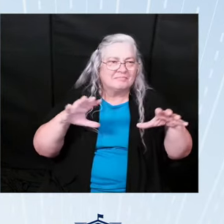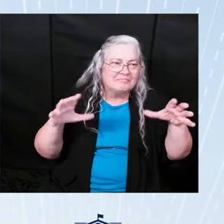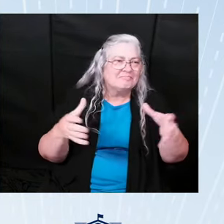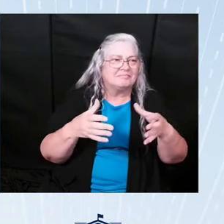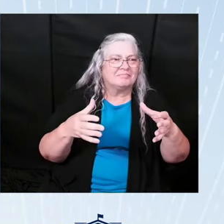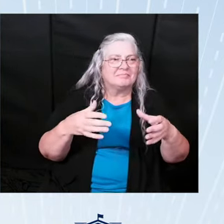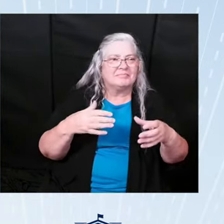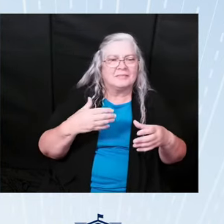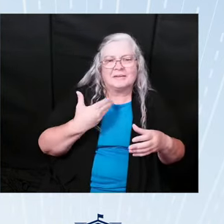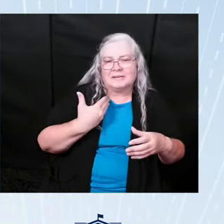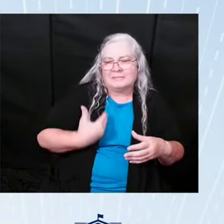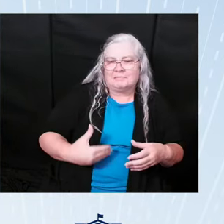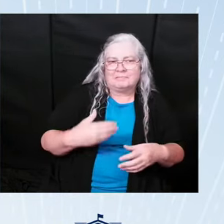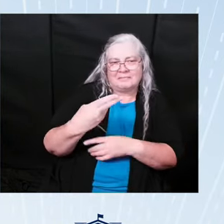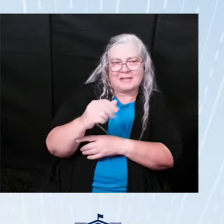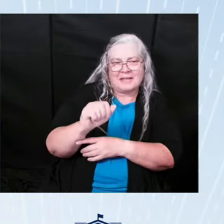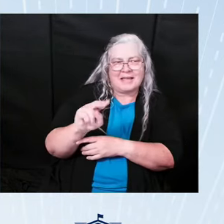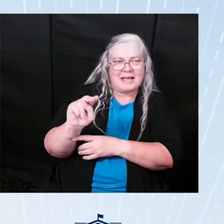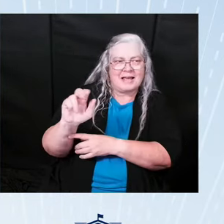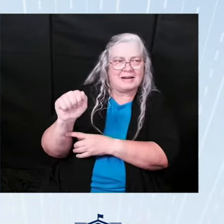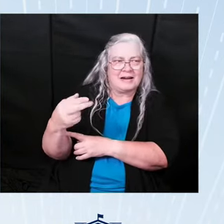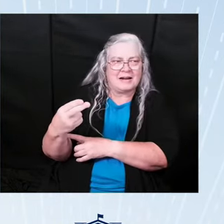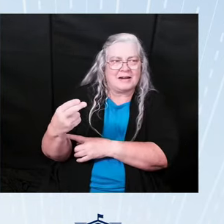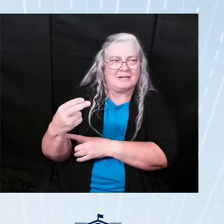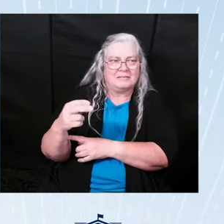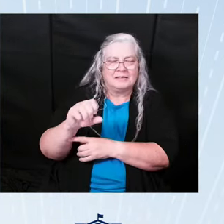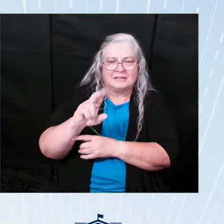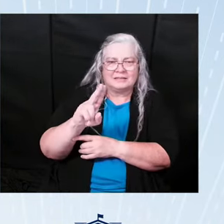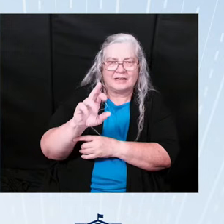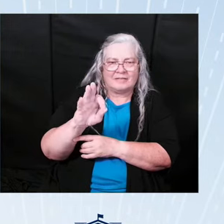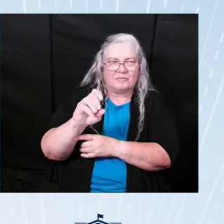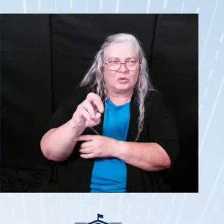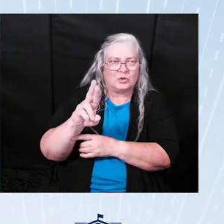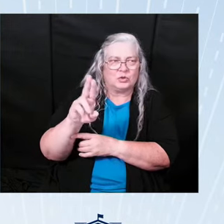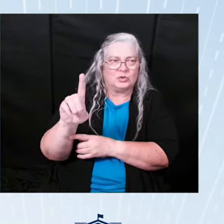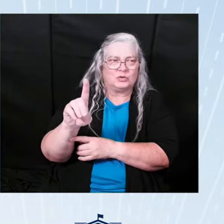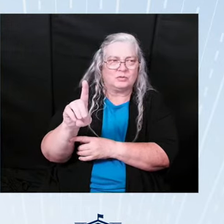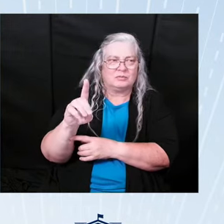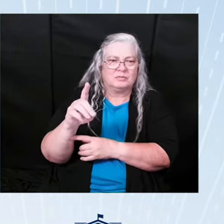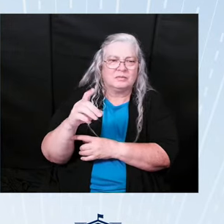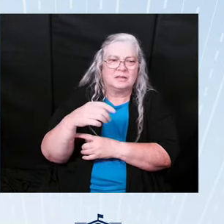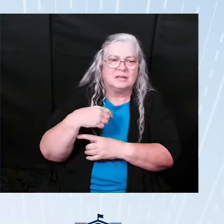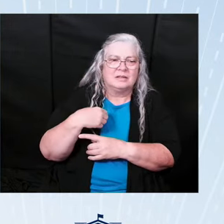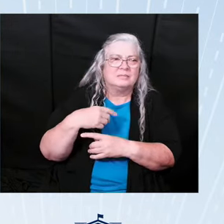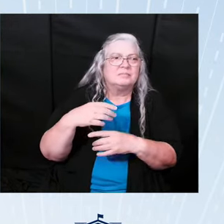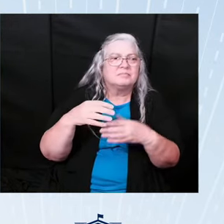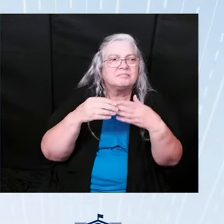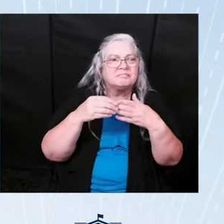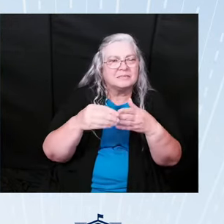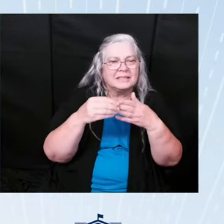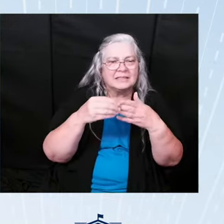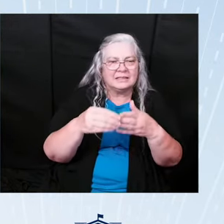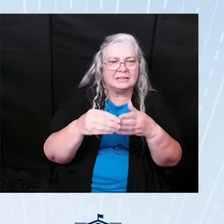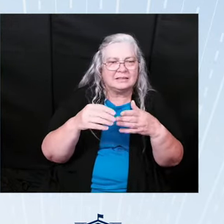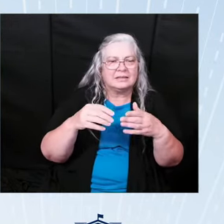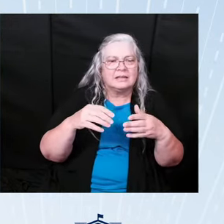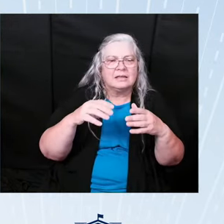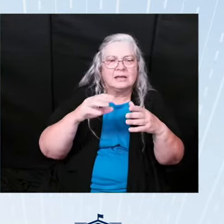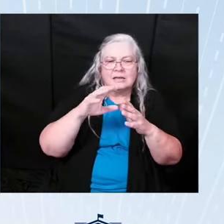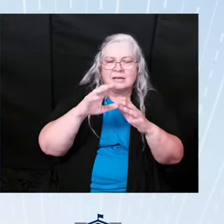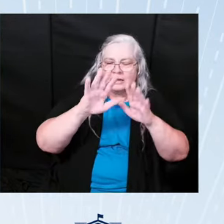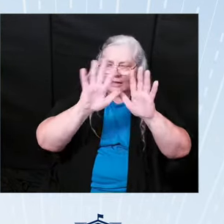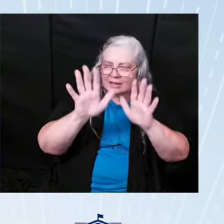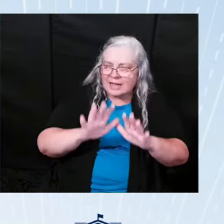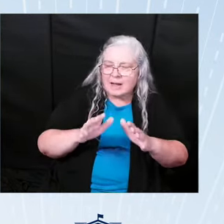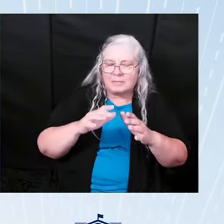climate team, but have been really delighted to work with folks from across federal government, across the White House, and really across